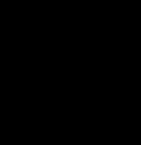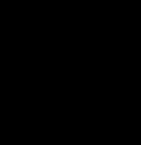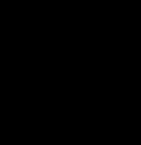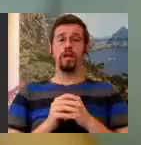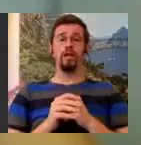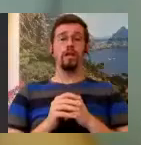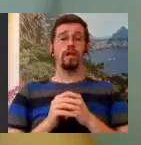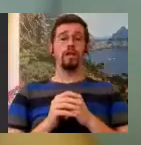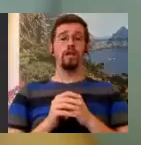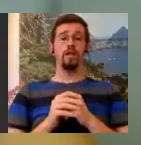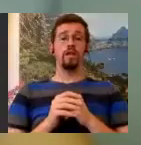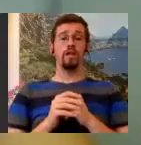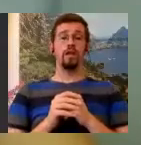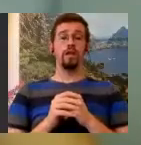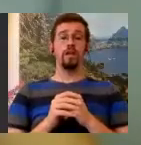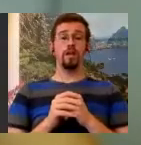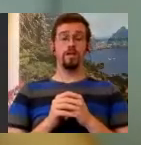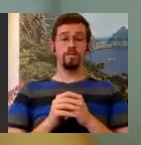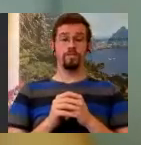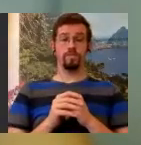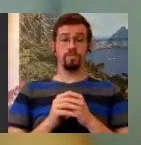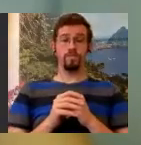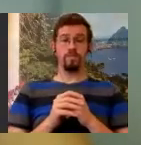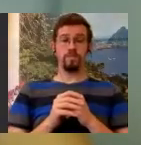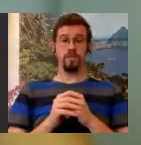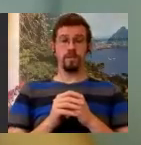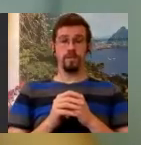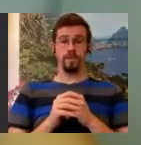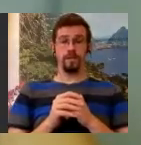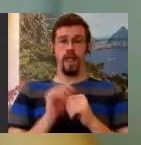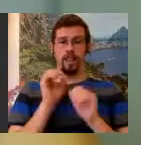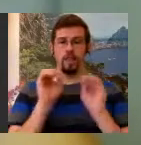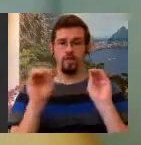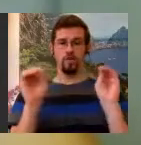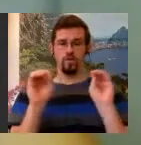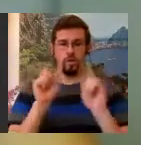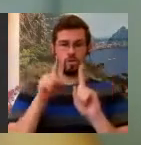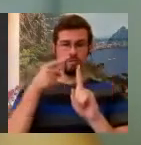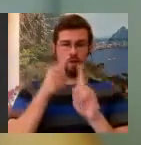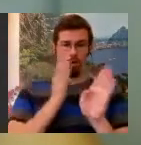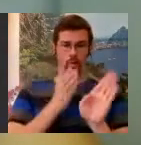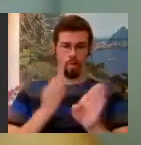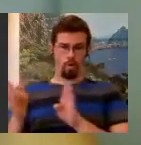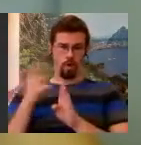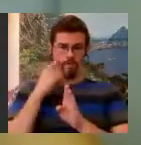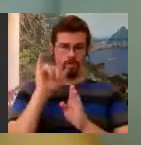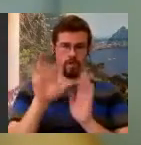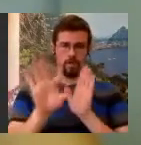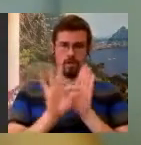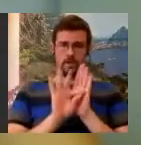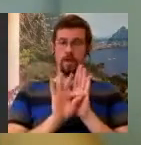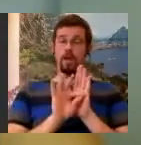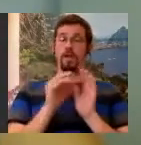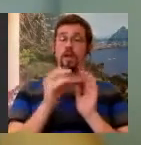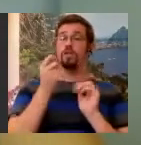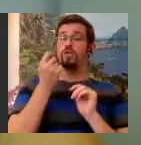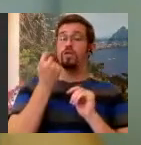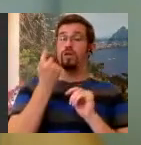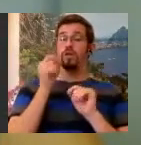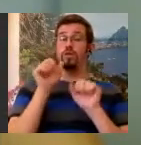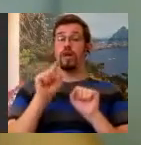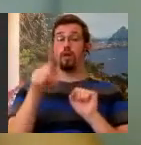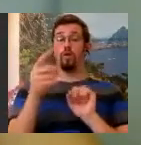no predefined order in the choice. You can choose only one element